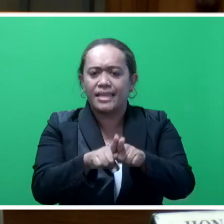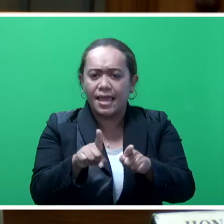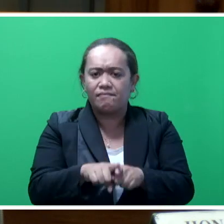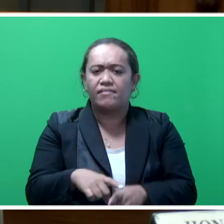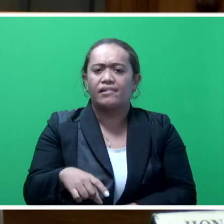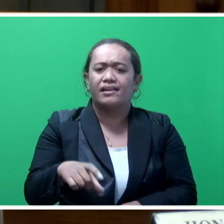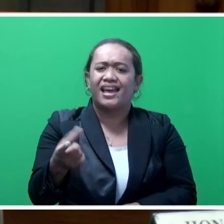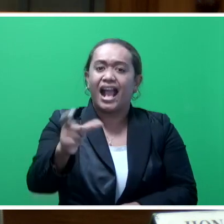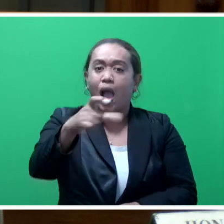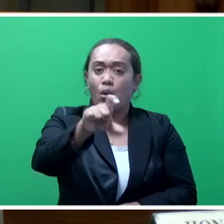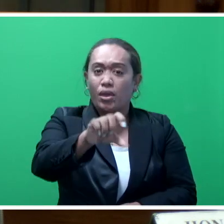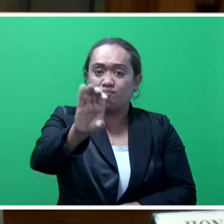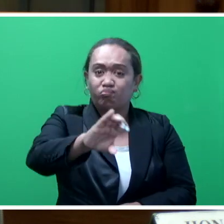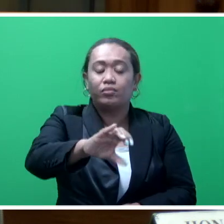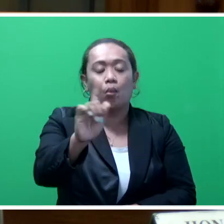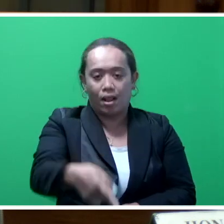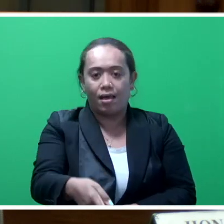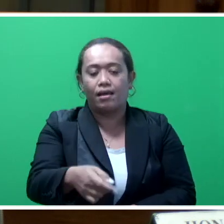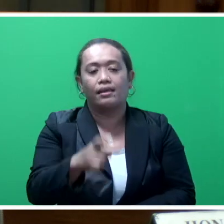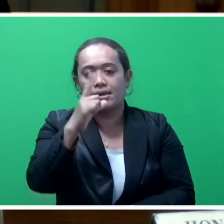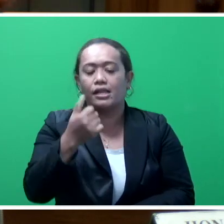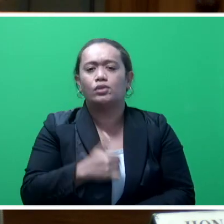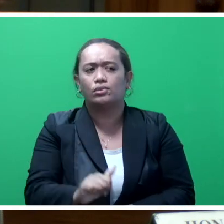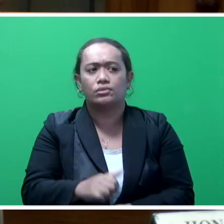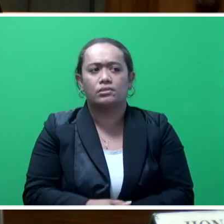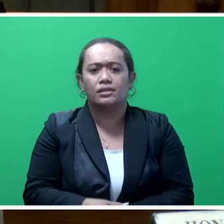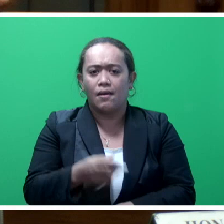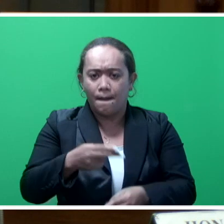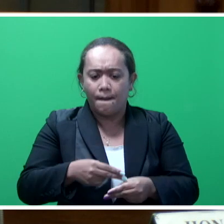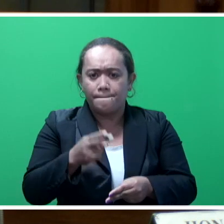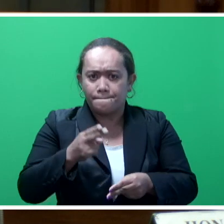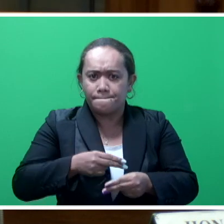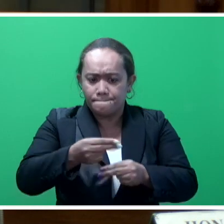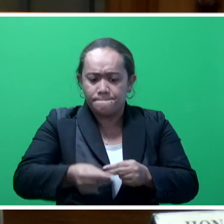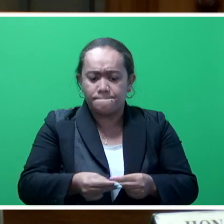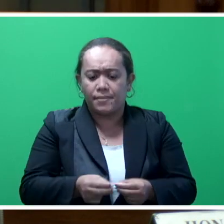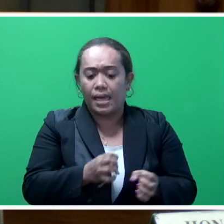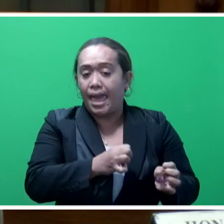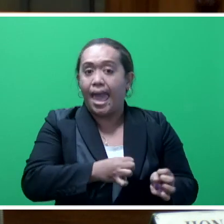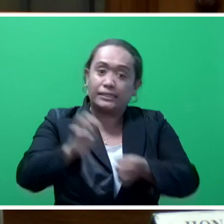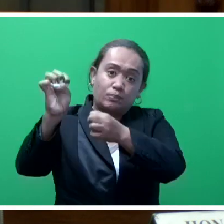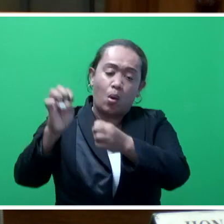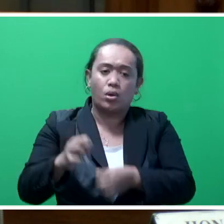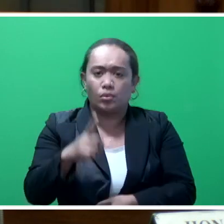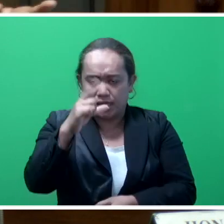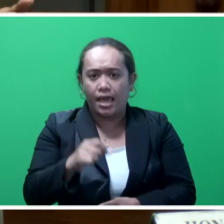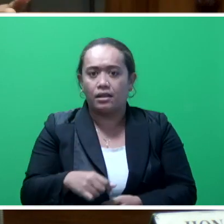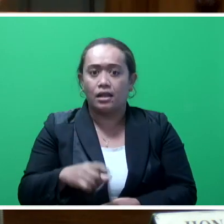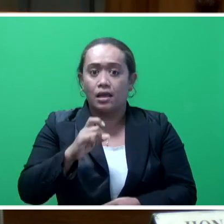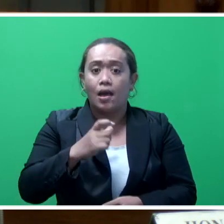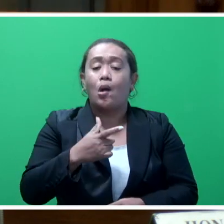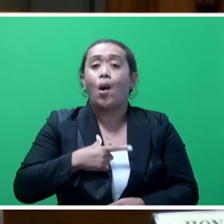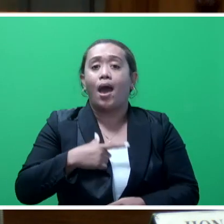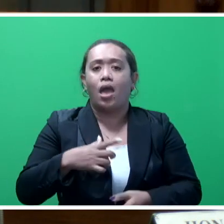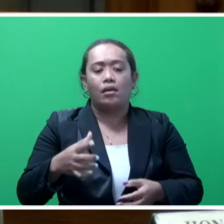market our product by differentiating with other countries' product in the same market by being certifying our